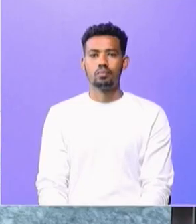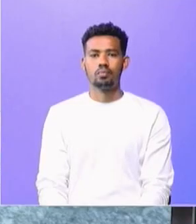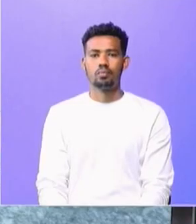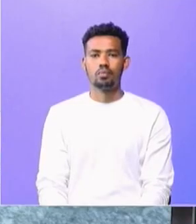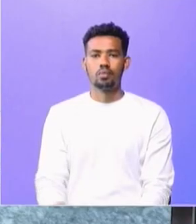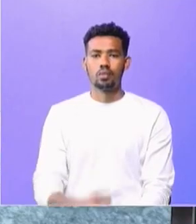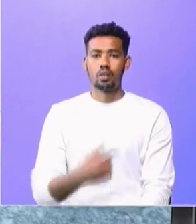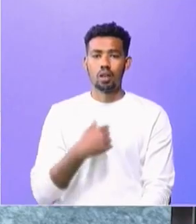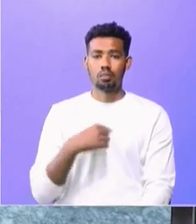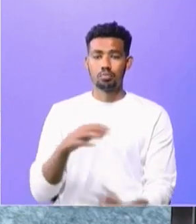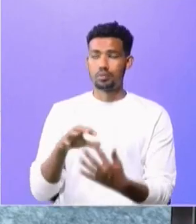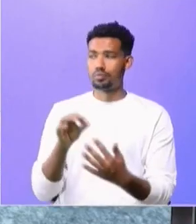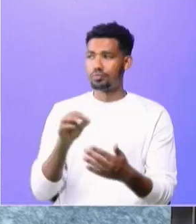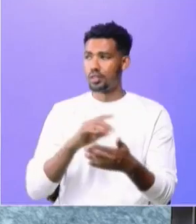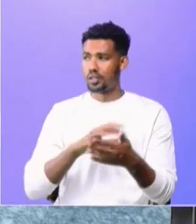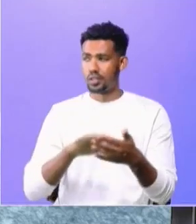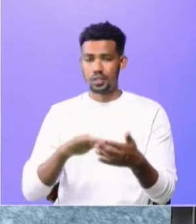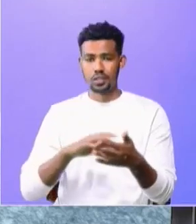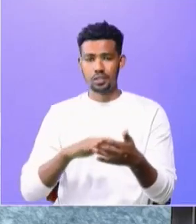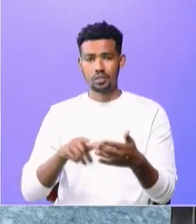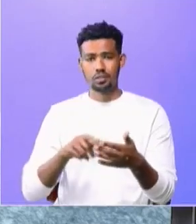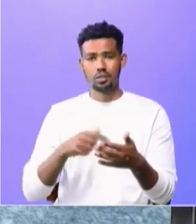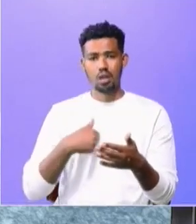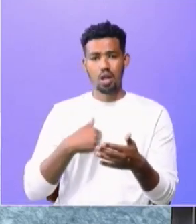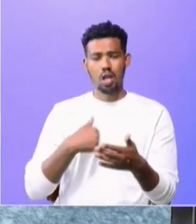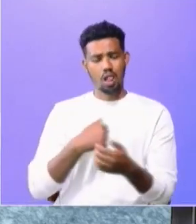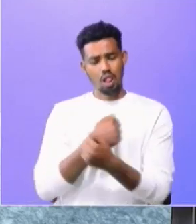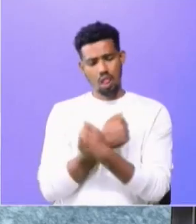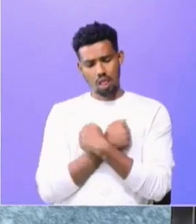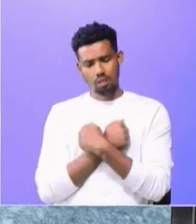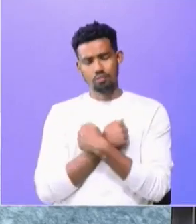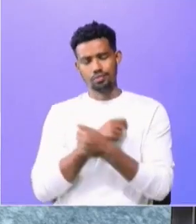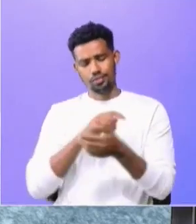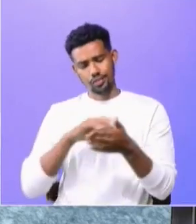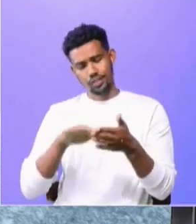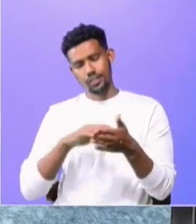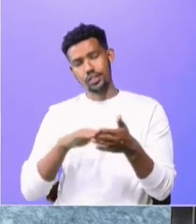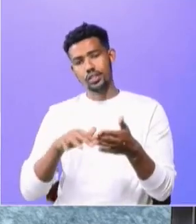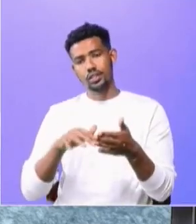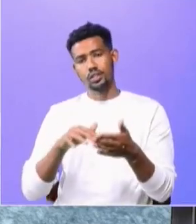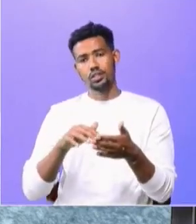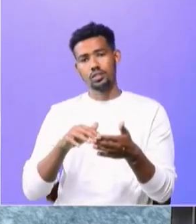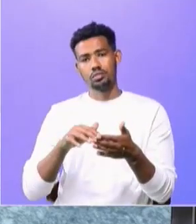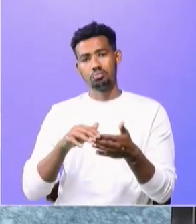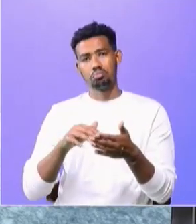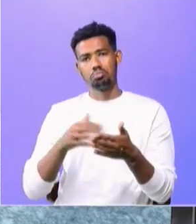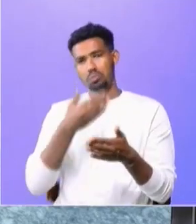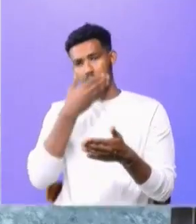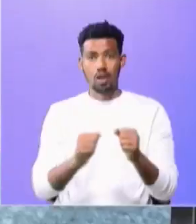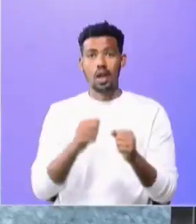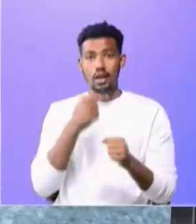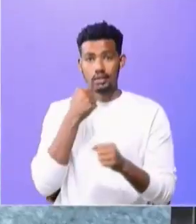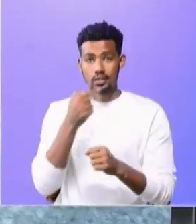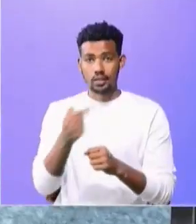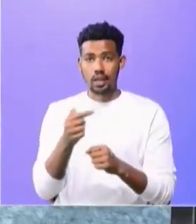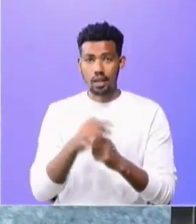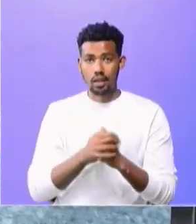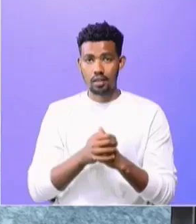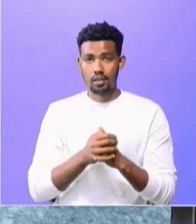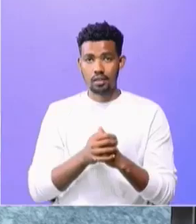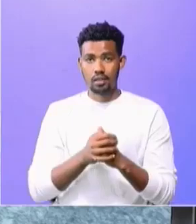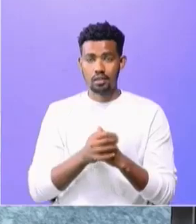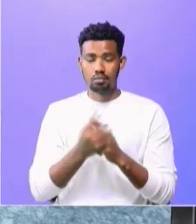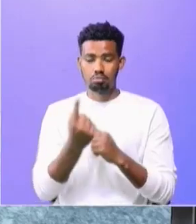I prefer reading, it means I love reading, to watching film. Watching film. If a